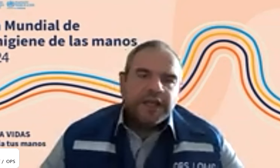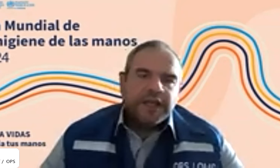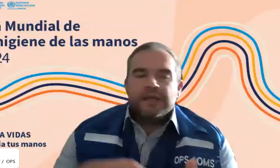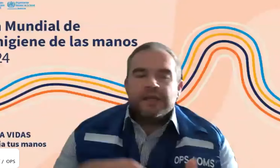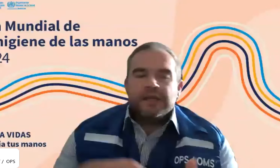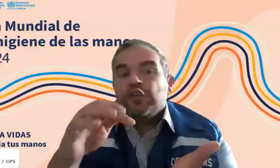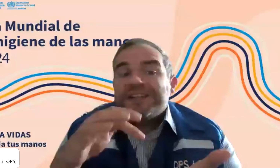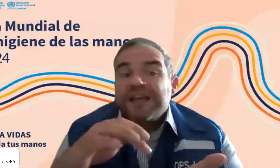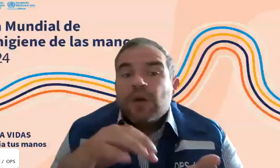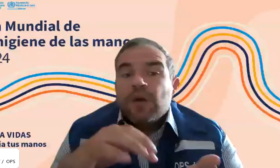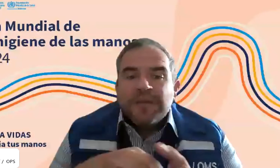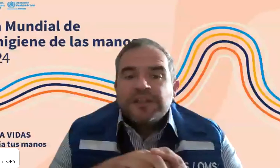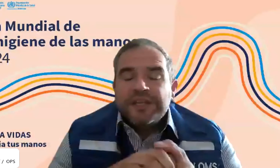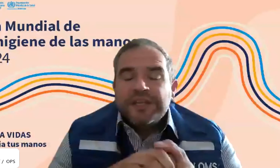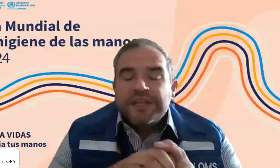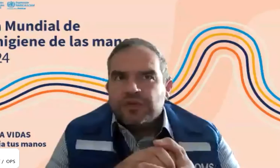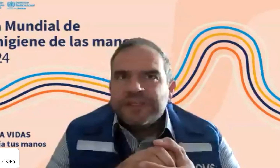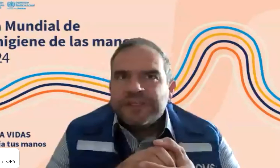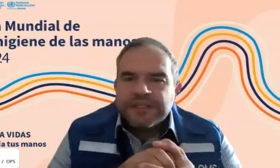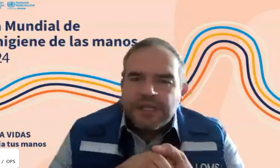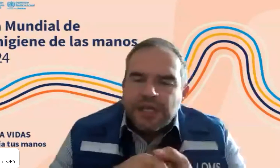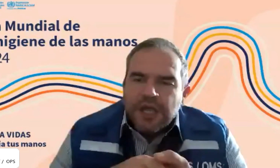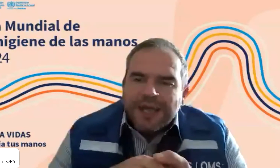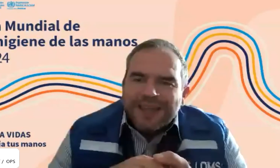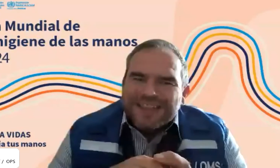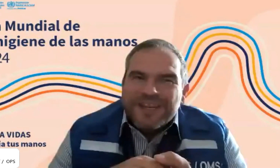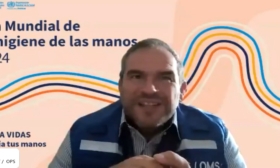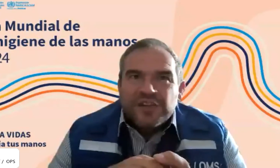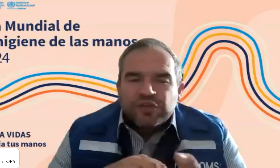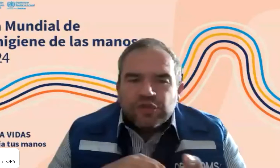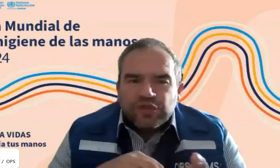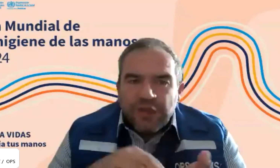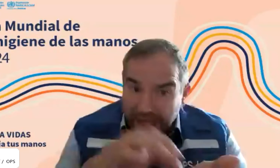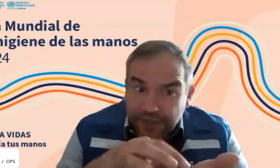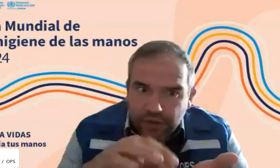related to infection in regards of